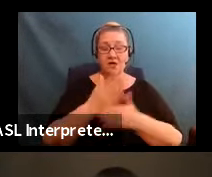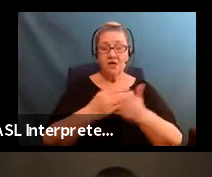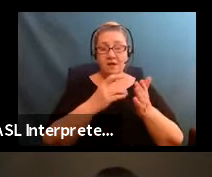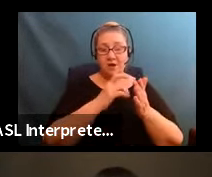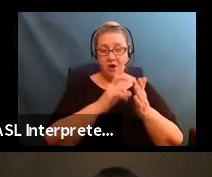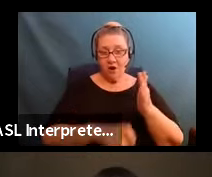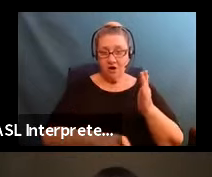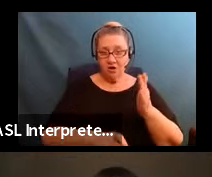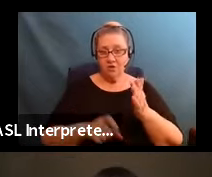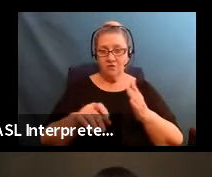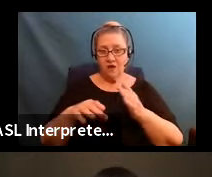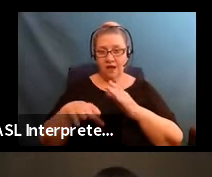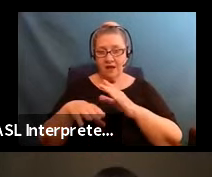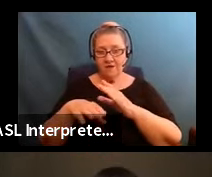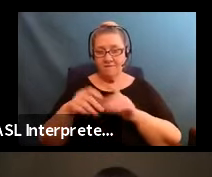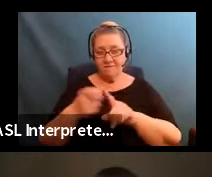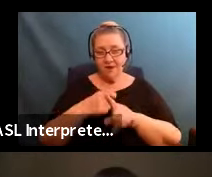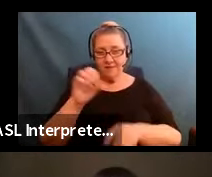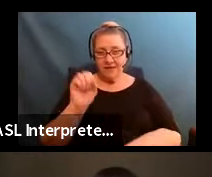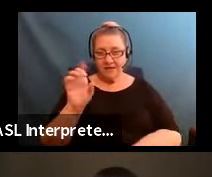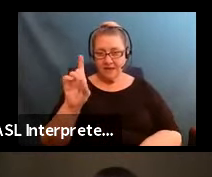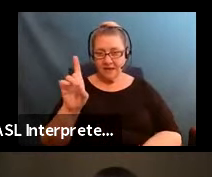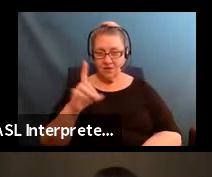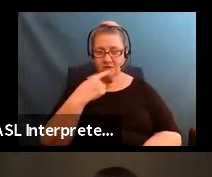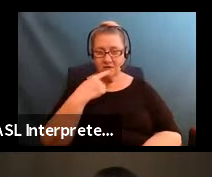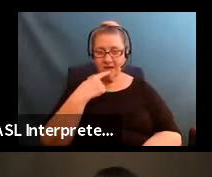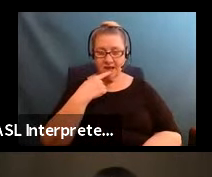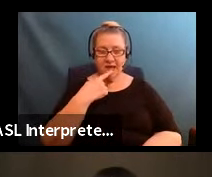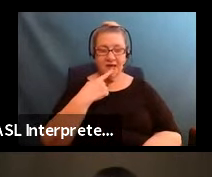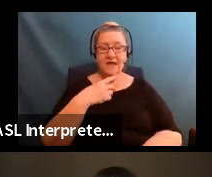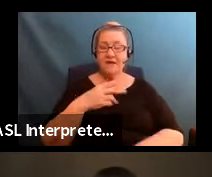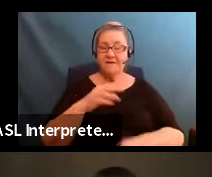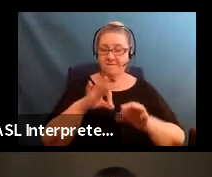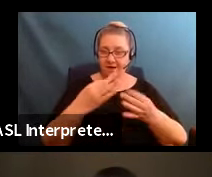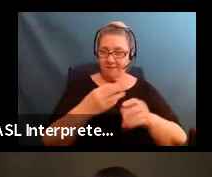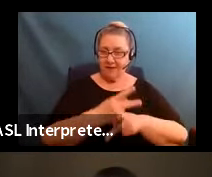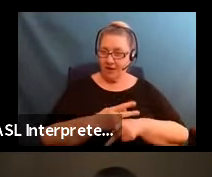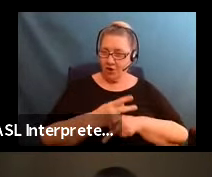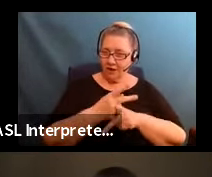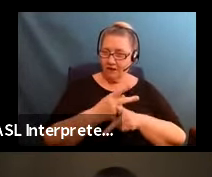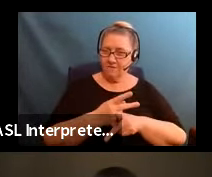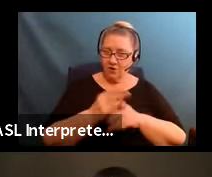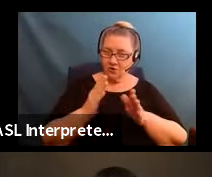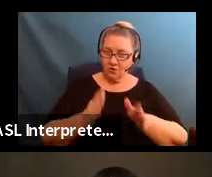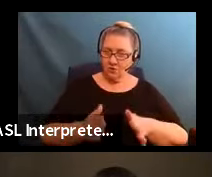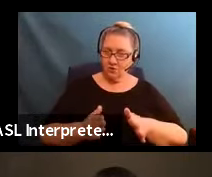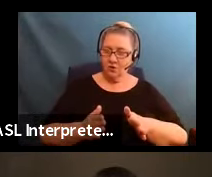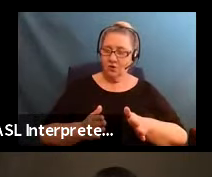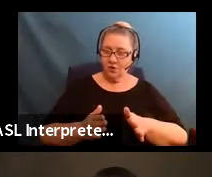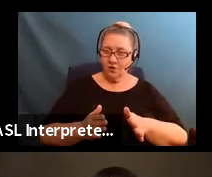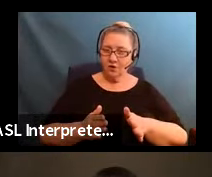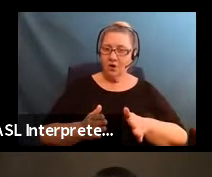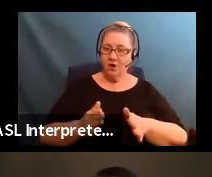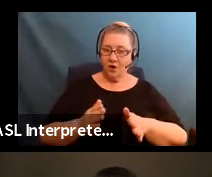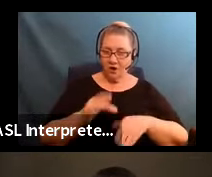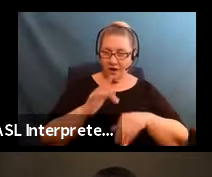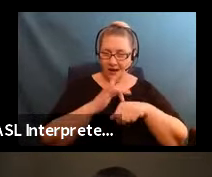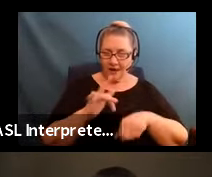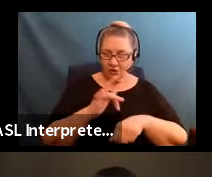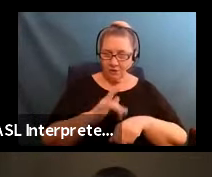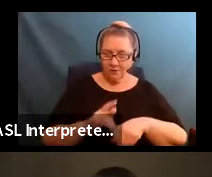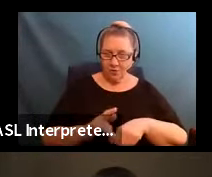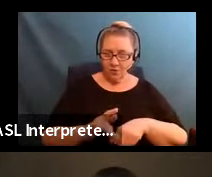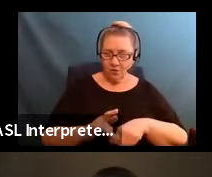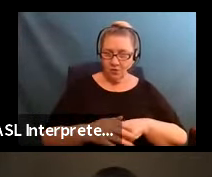are reporting that family caregivers are eligible, and there are actually circumstances where the caregiver is eligible